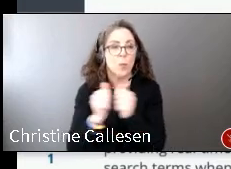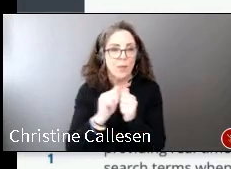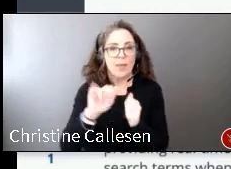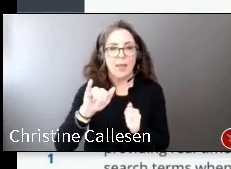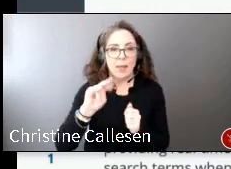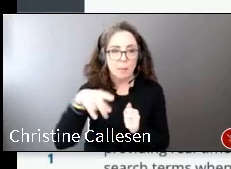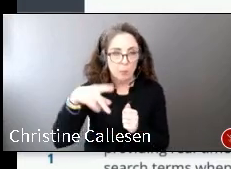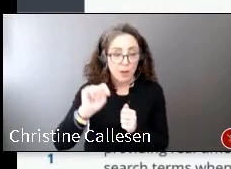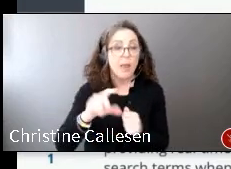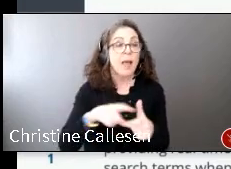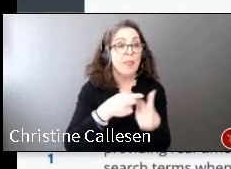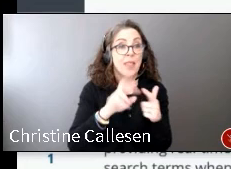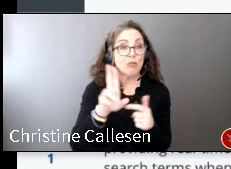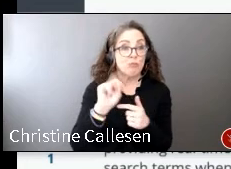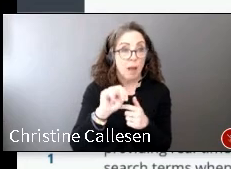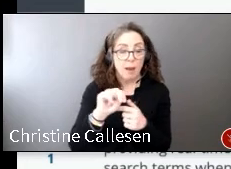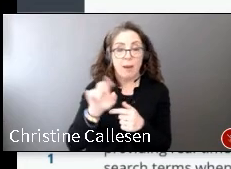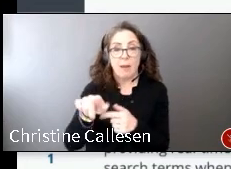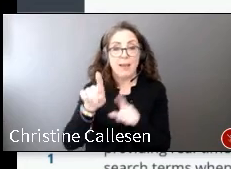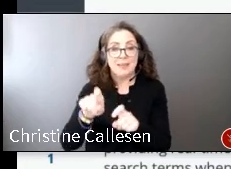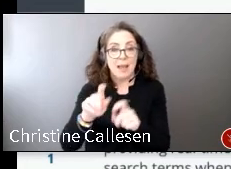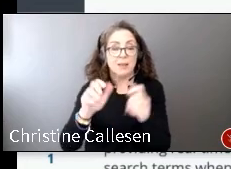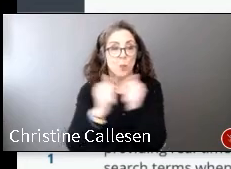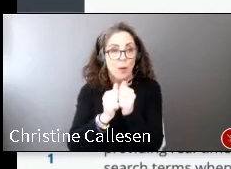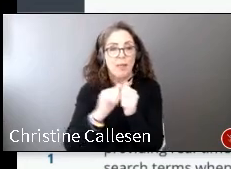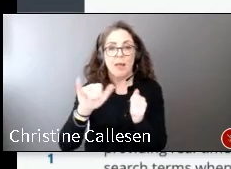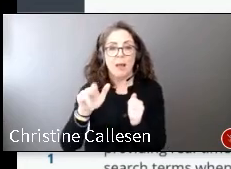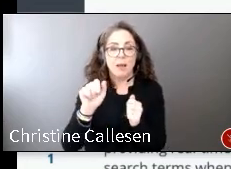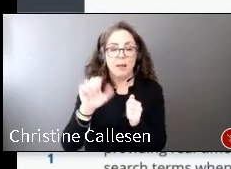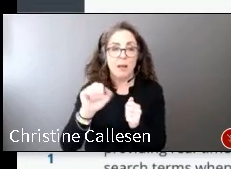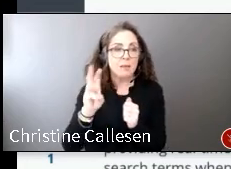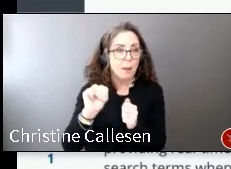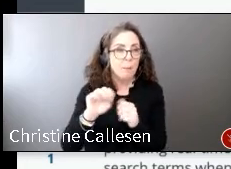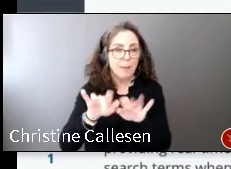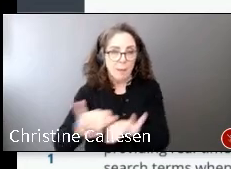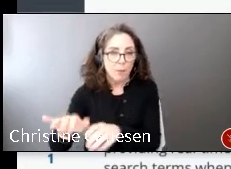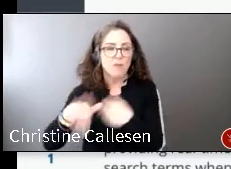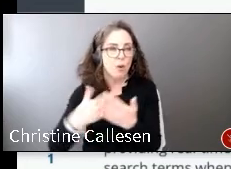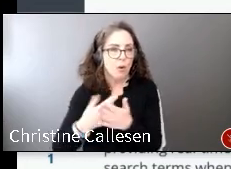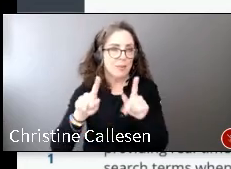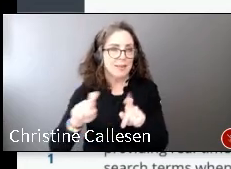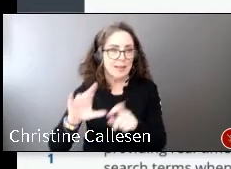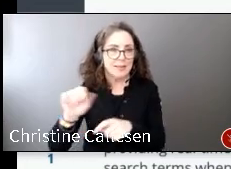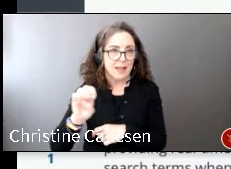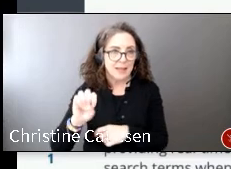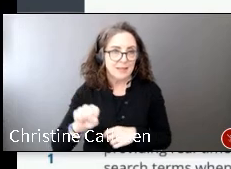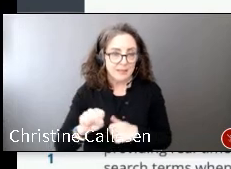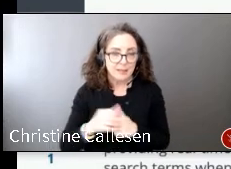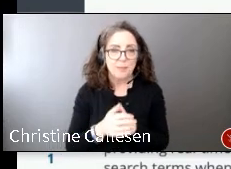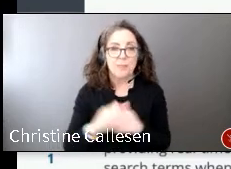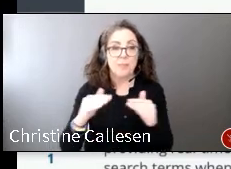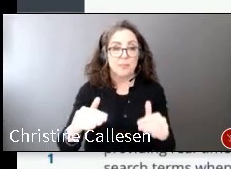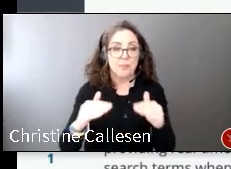run button where you can test against your custom input or all the test cases. The next